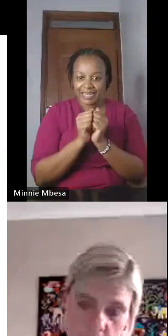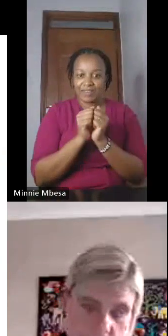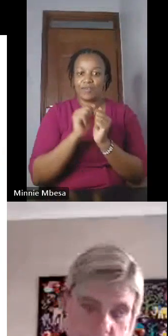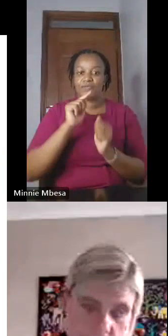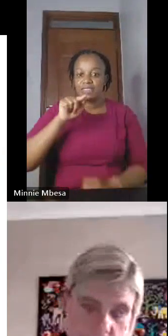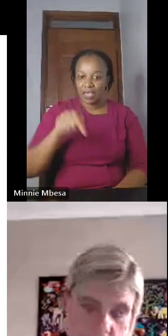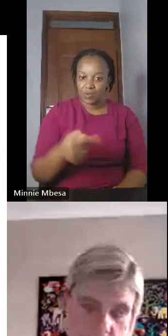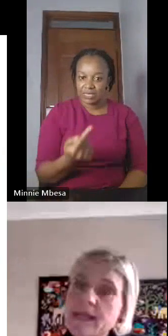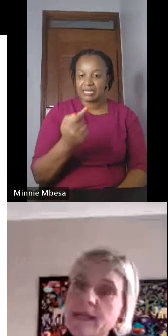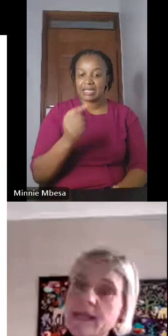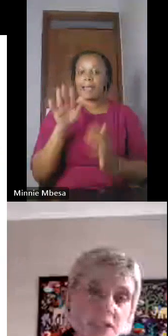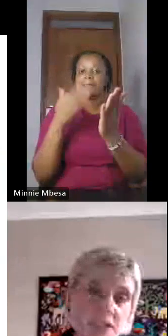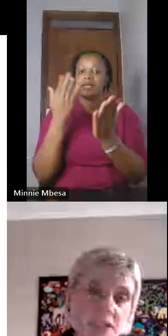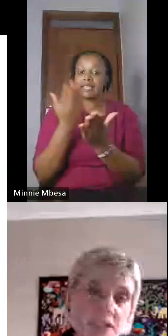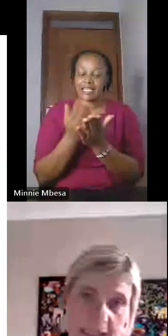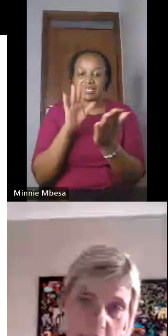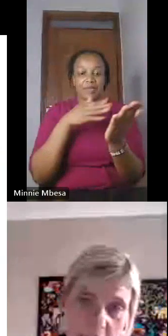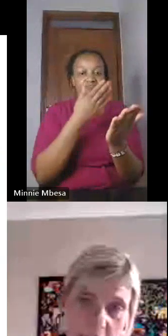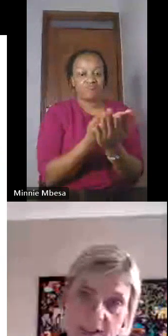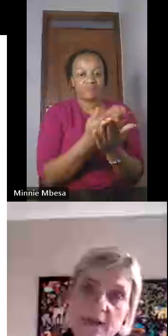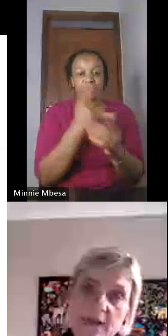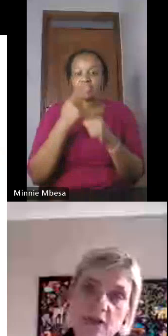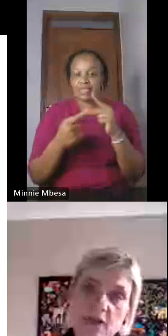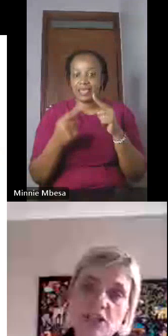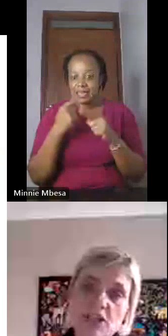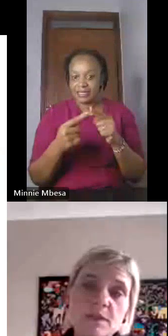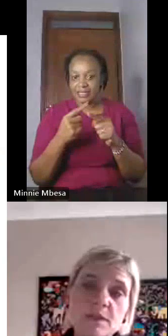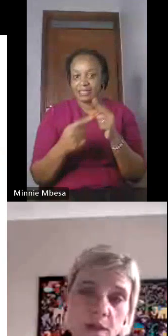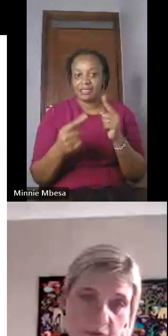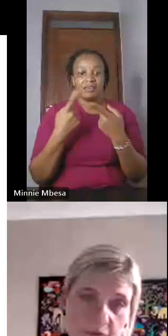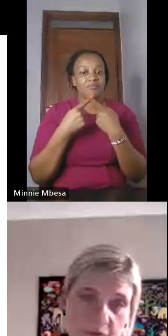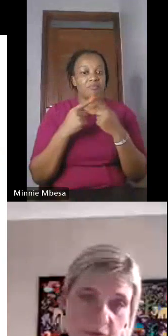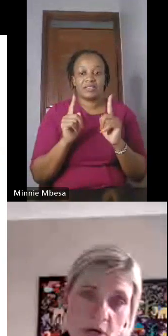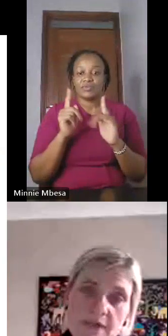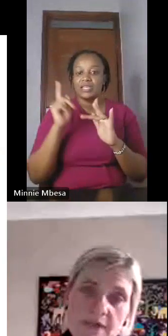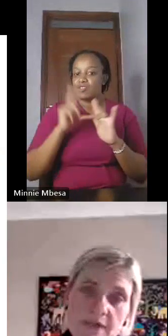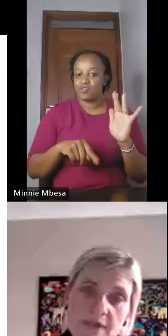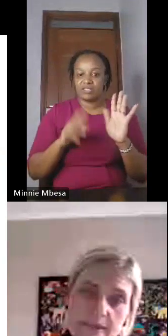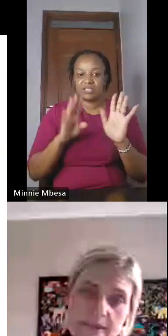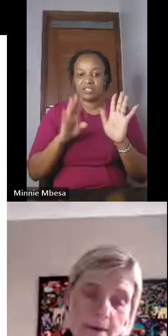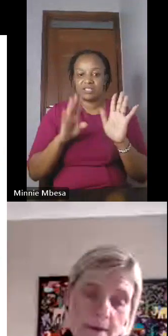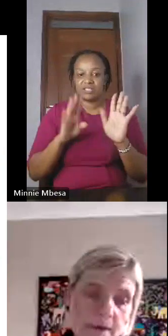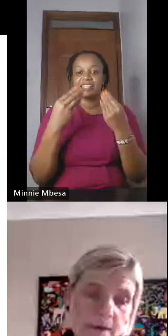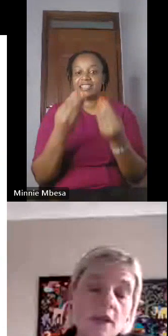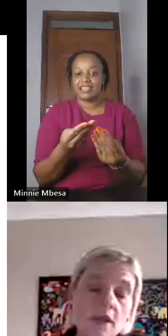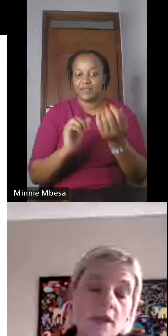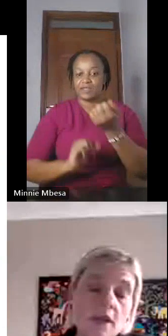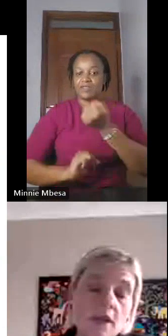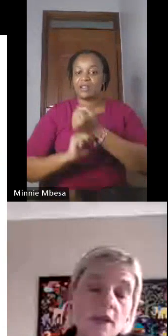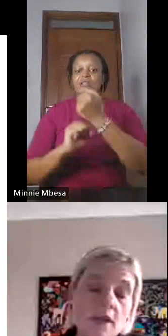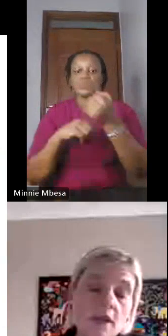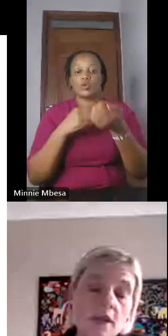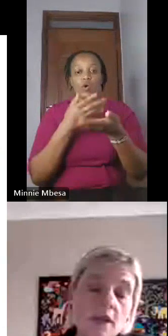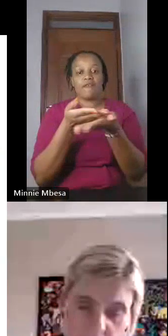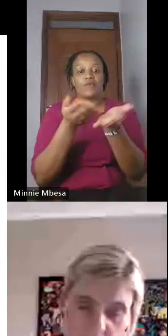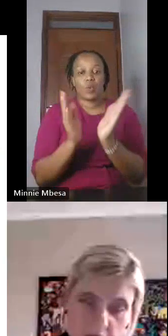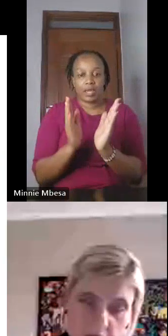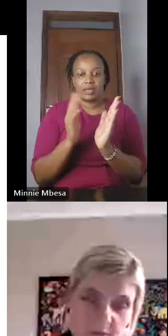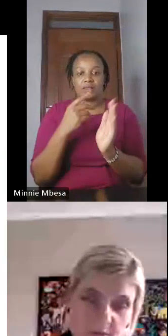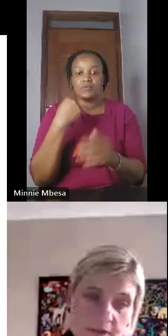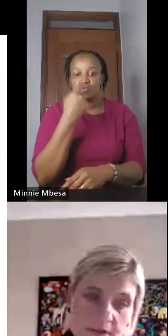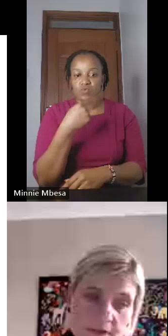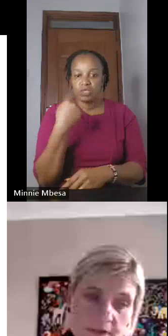every year. We unfortunately cannot give a scholarship to everybody that is, applying